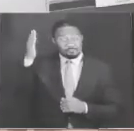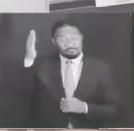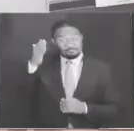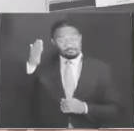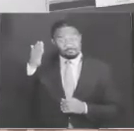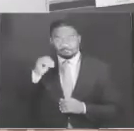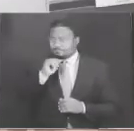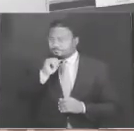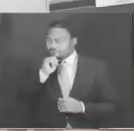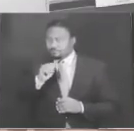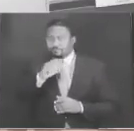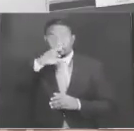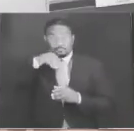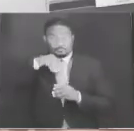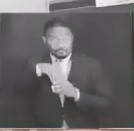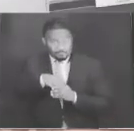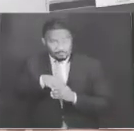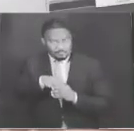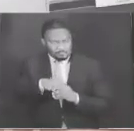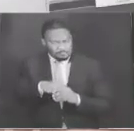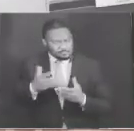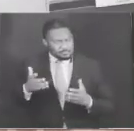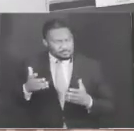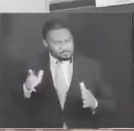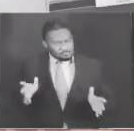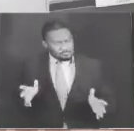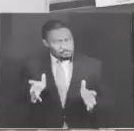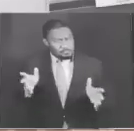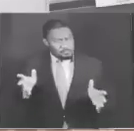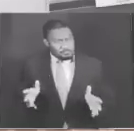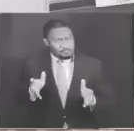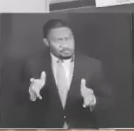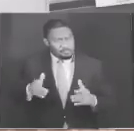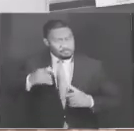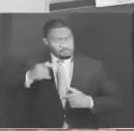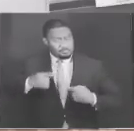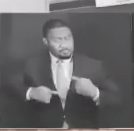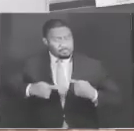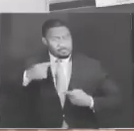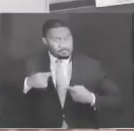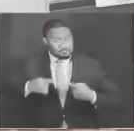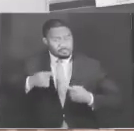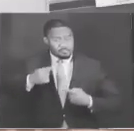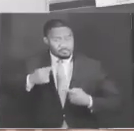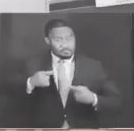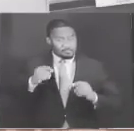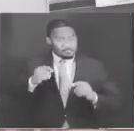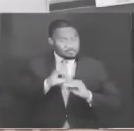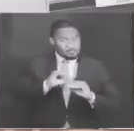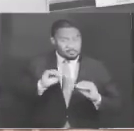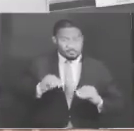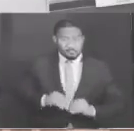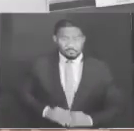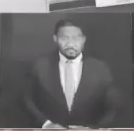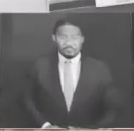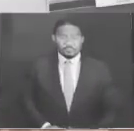contain matters that are likely to provoke debate. Mr. Speaker,